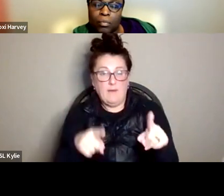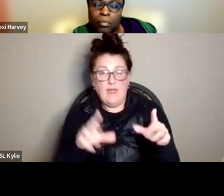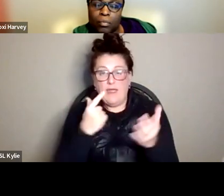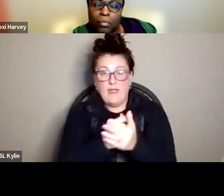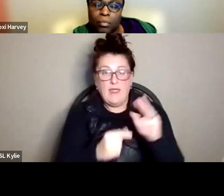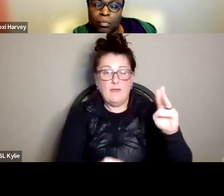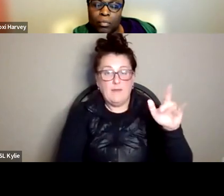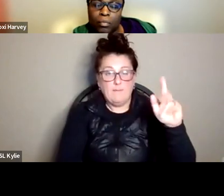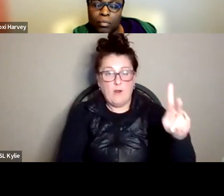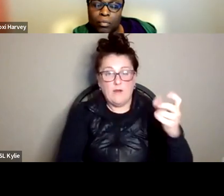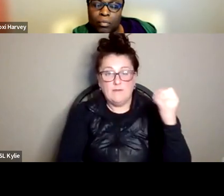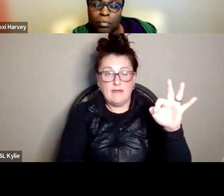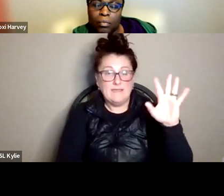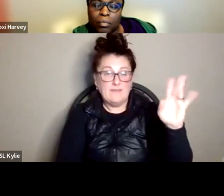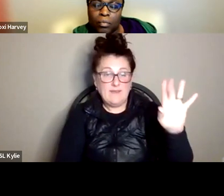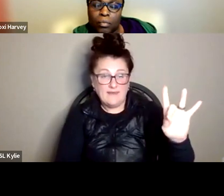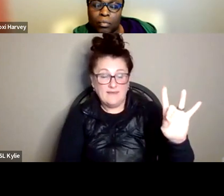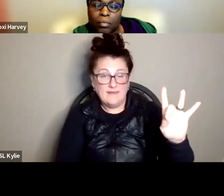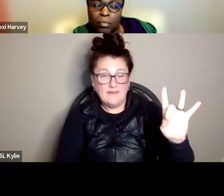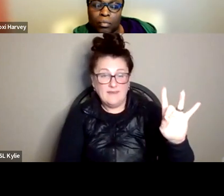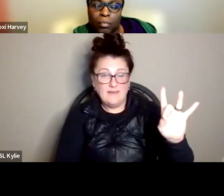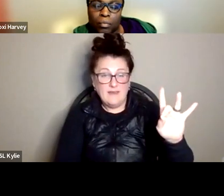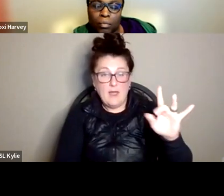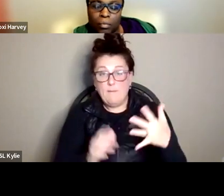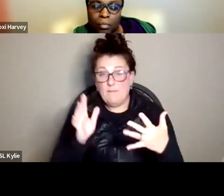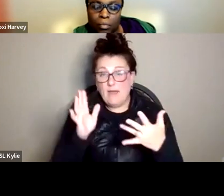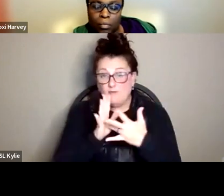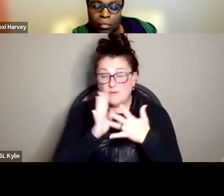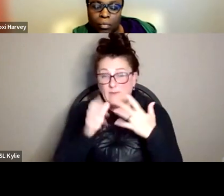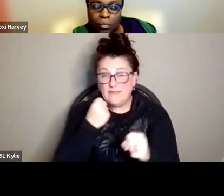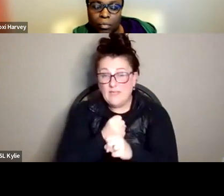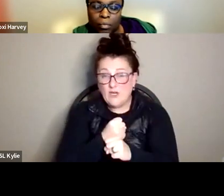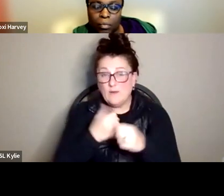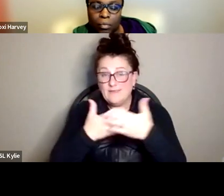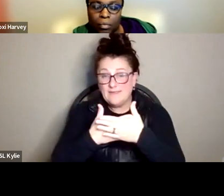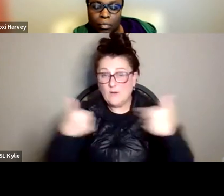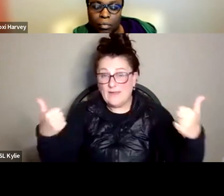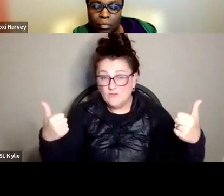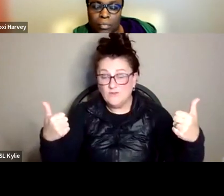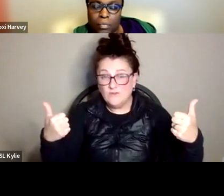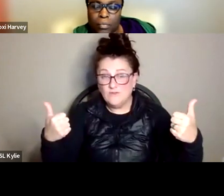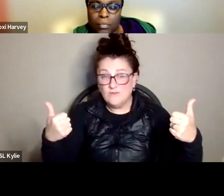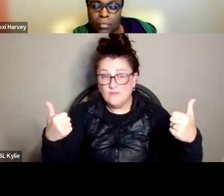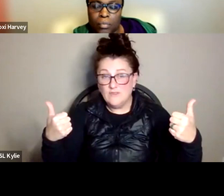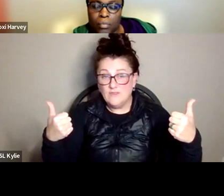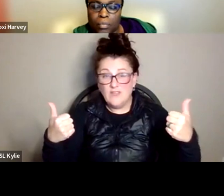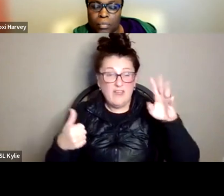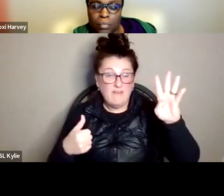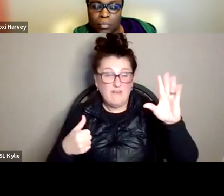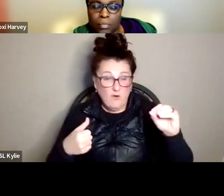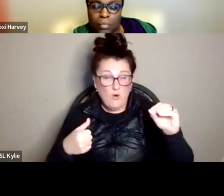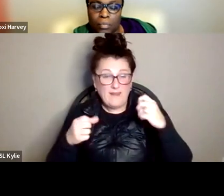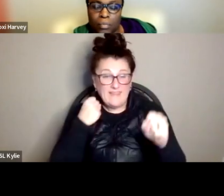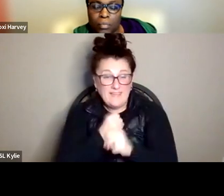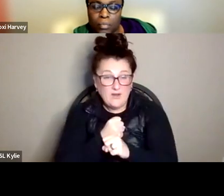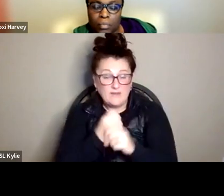Park in 1978. My freshman year was desegregation. We're back for almost 40 plus years,